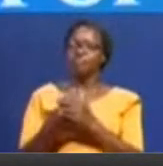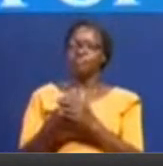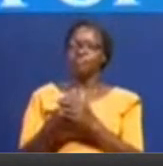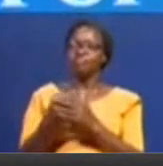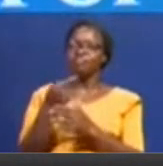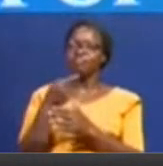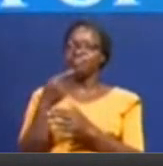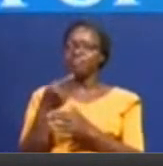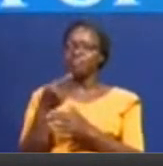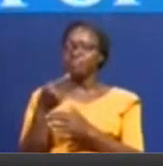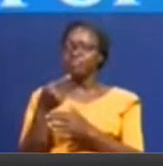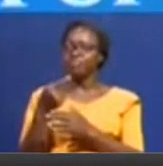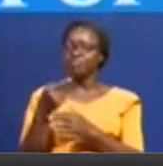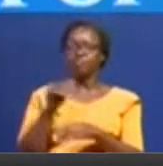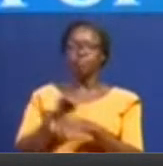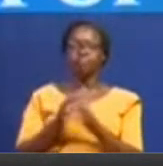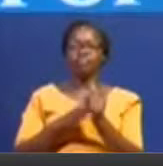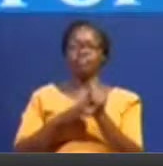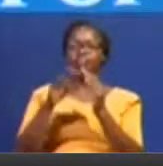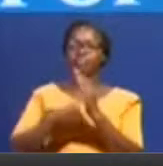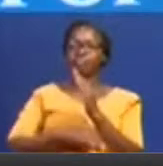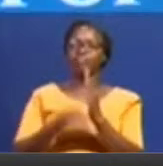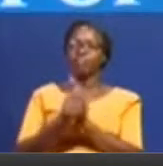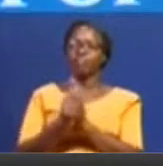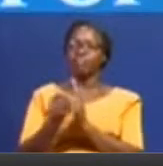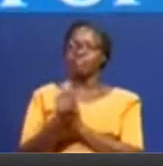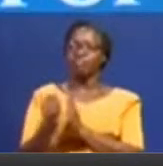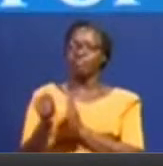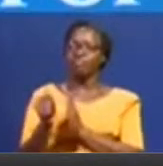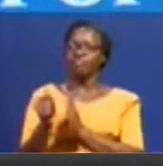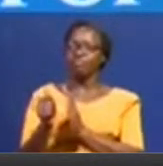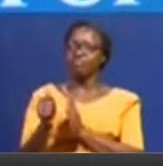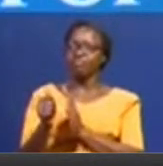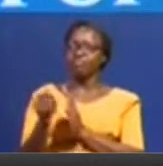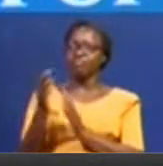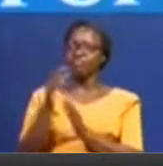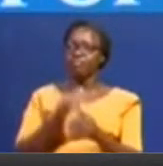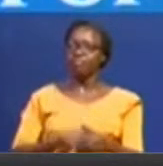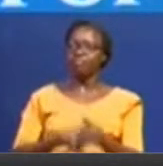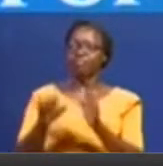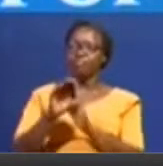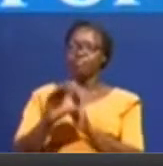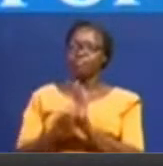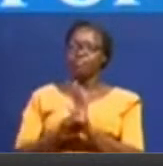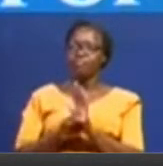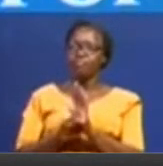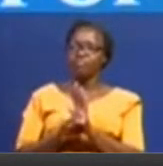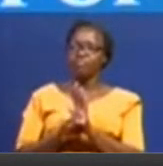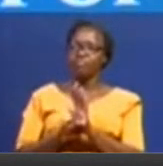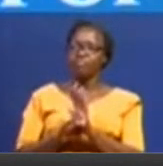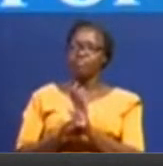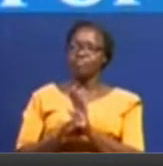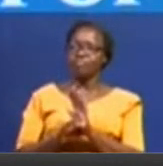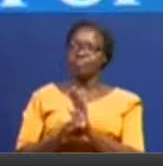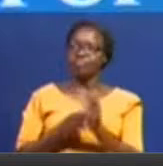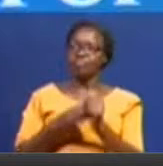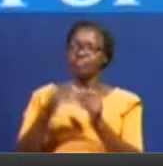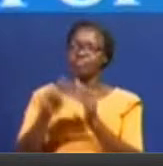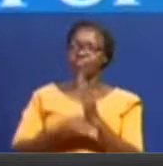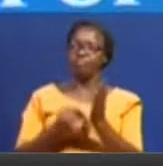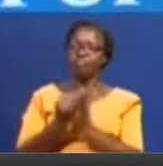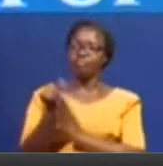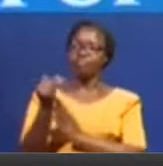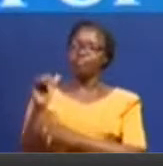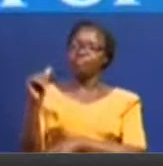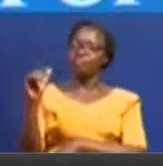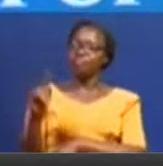gel, who is able to give very good leadership skills and follow the Constitution and the Leadership and Integrity